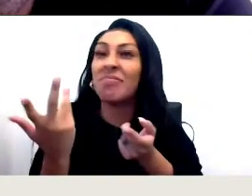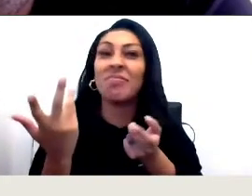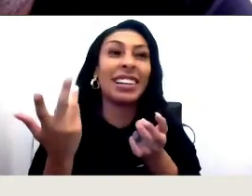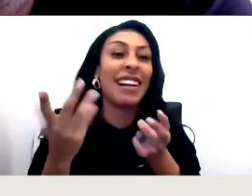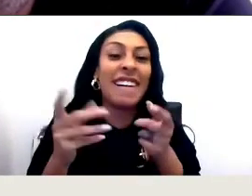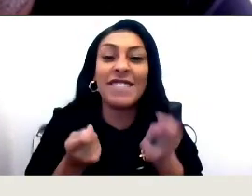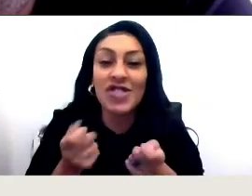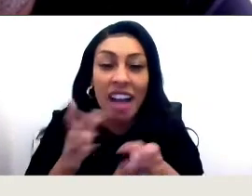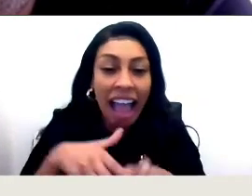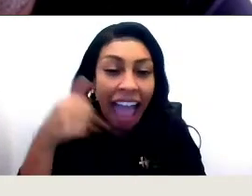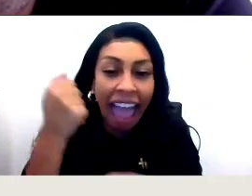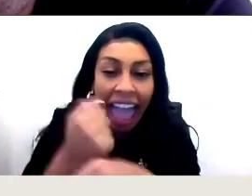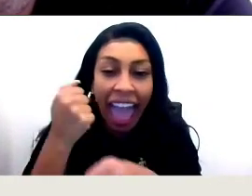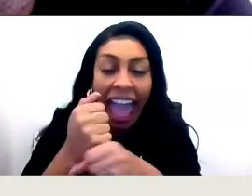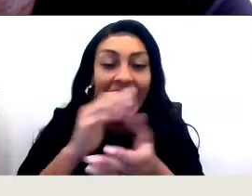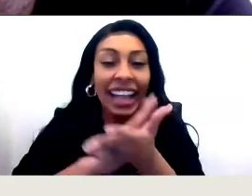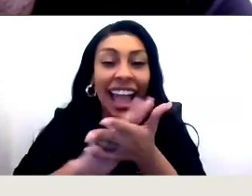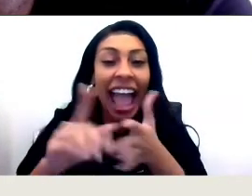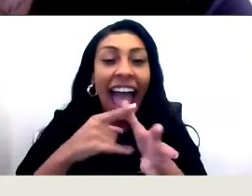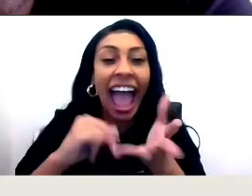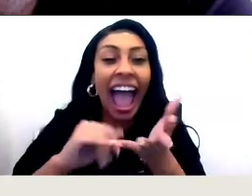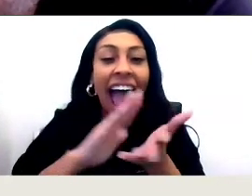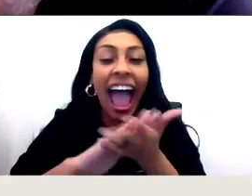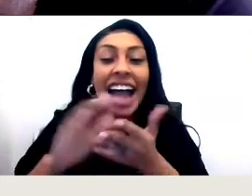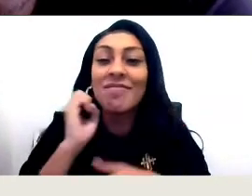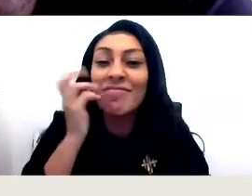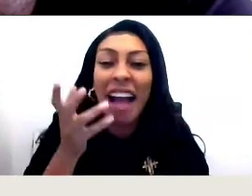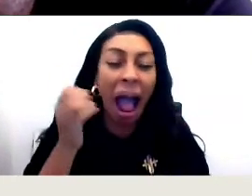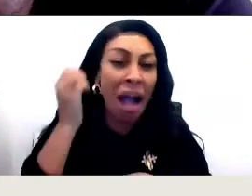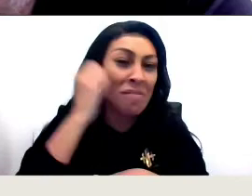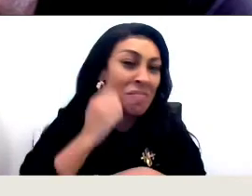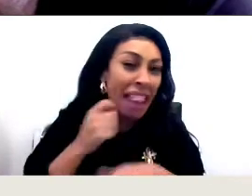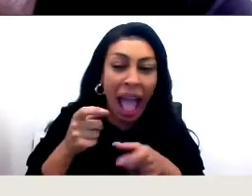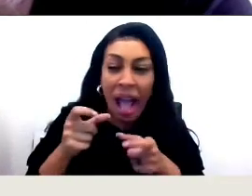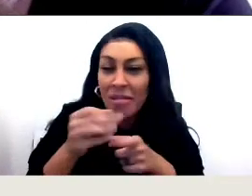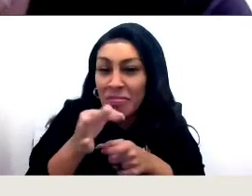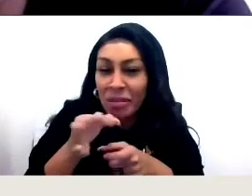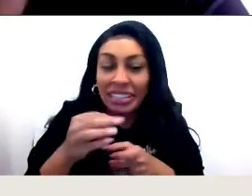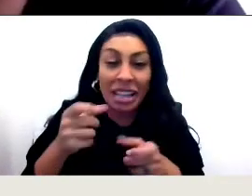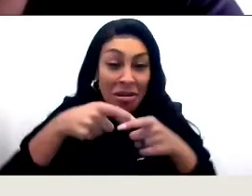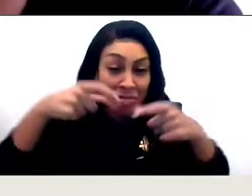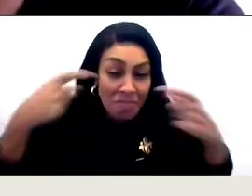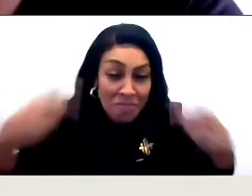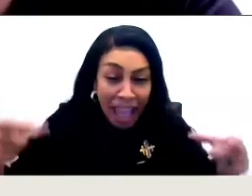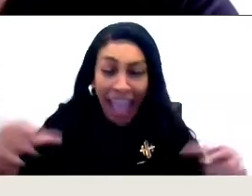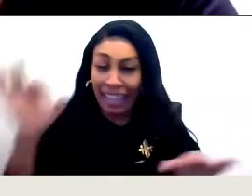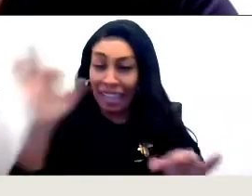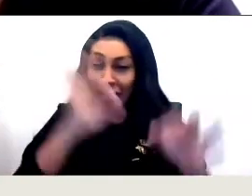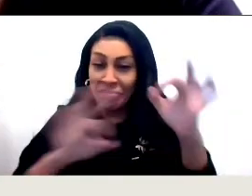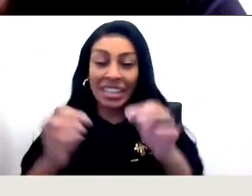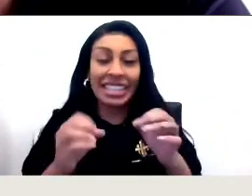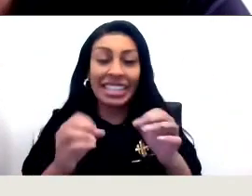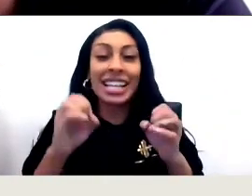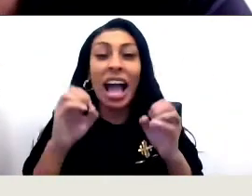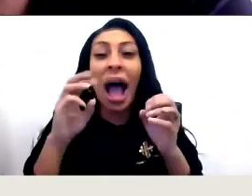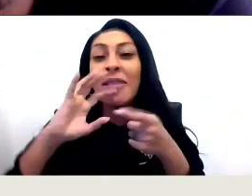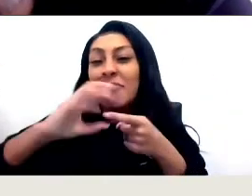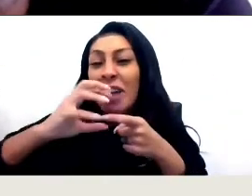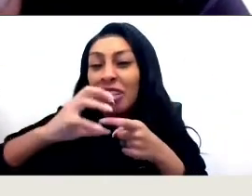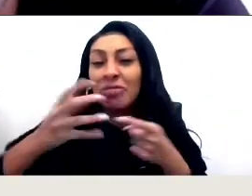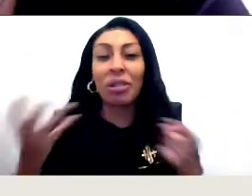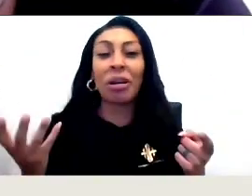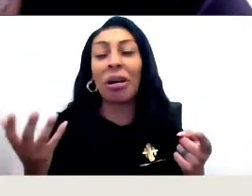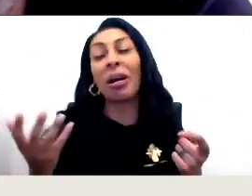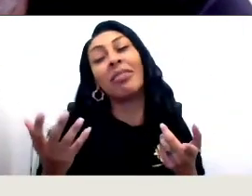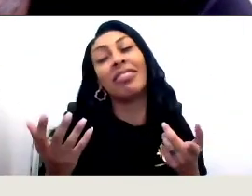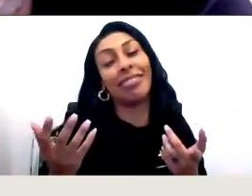like fried eggs and hash browns and black pudding and bacon and beans and mushroom. But I say I would normally